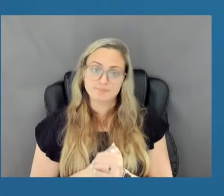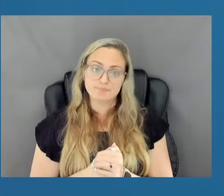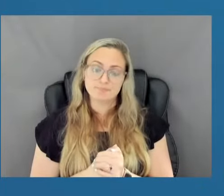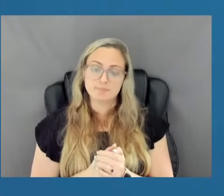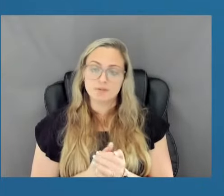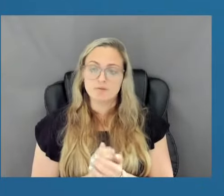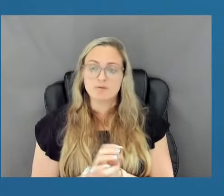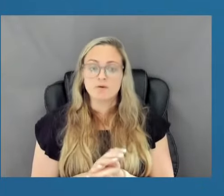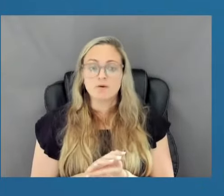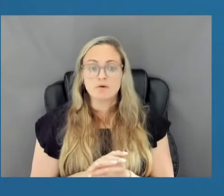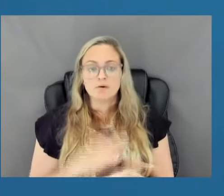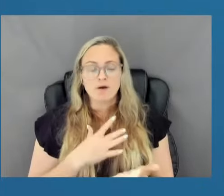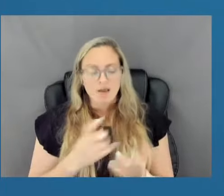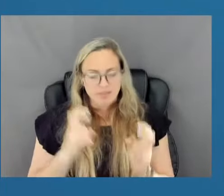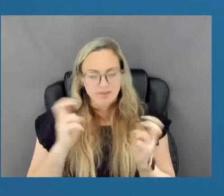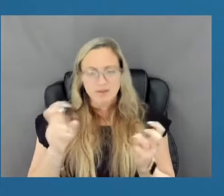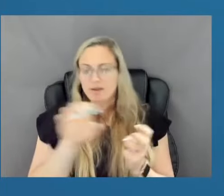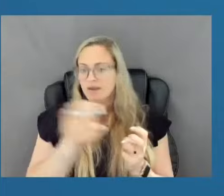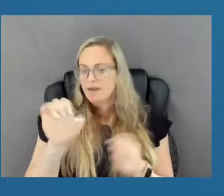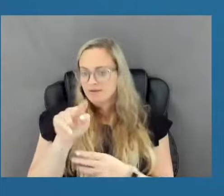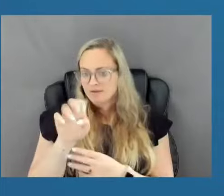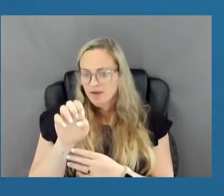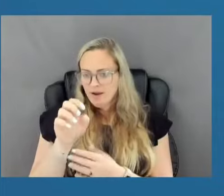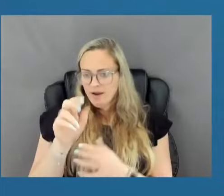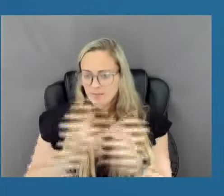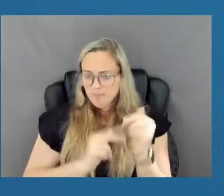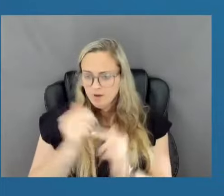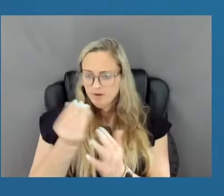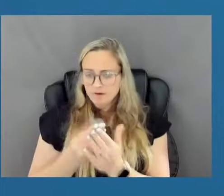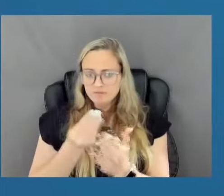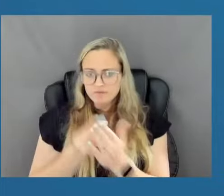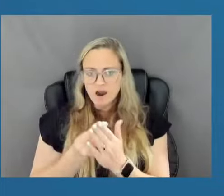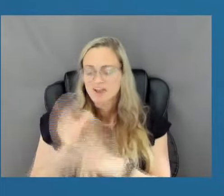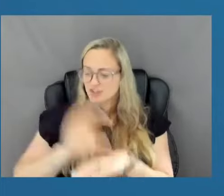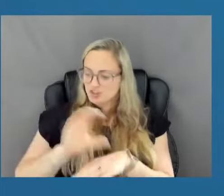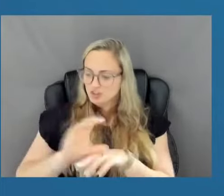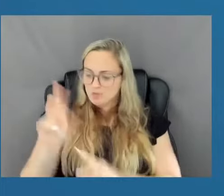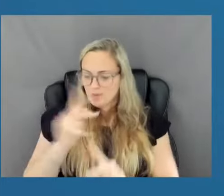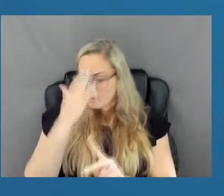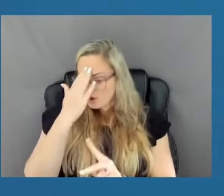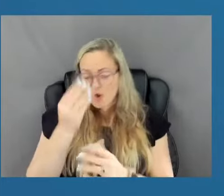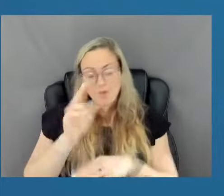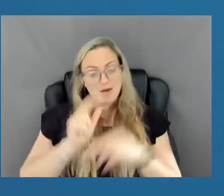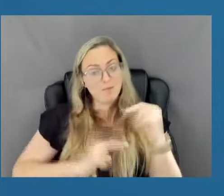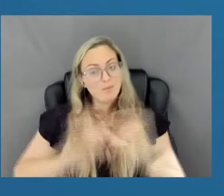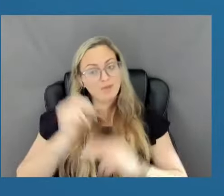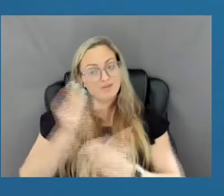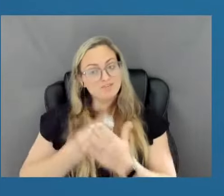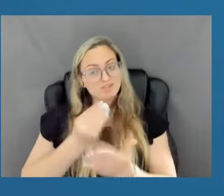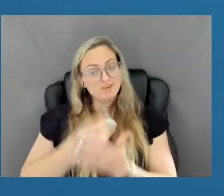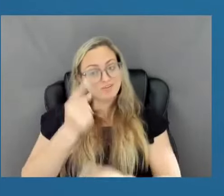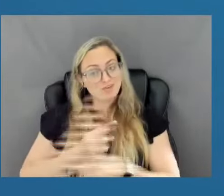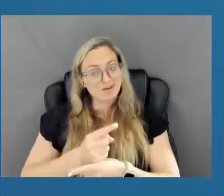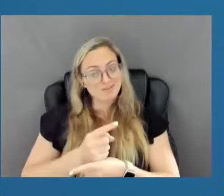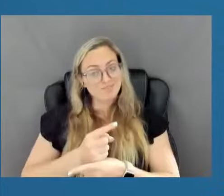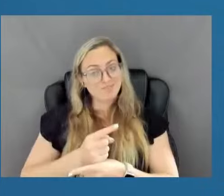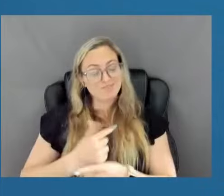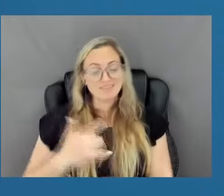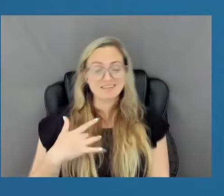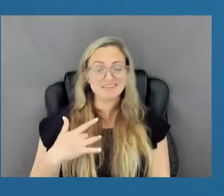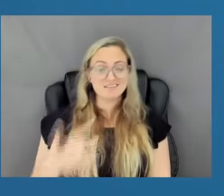I like the title, the East Side Building Fund. The church folk know all about a building fund, don't we? We usually